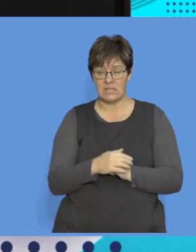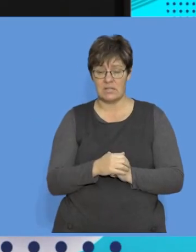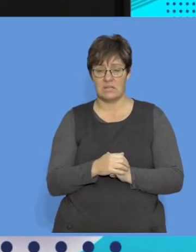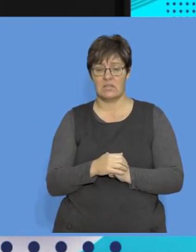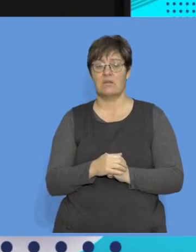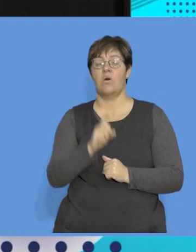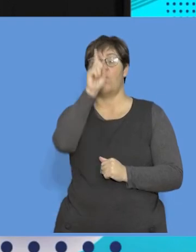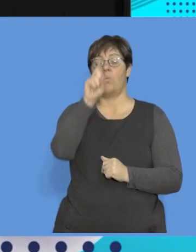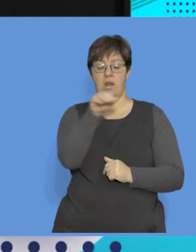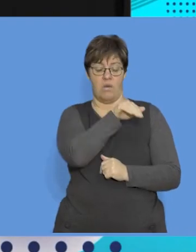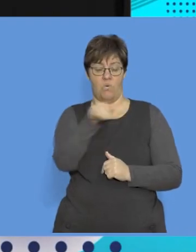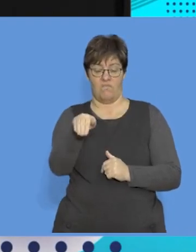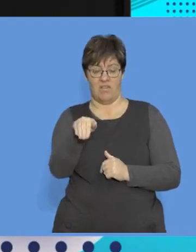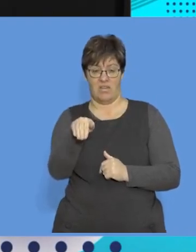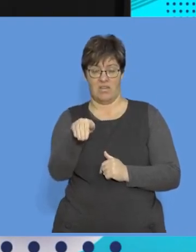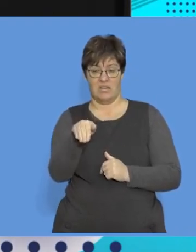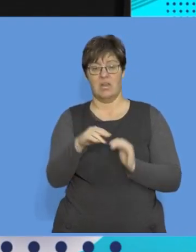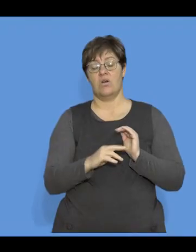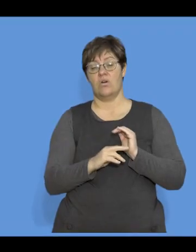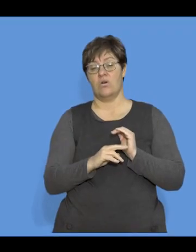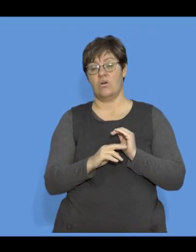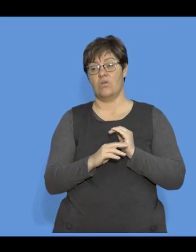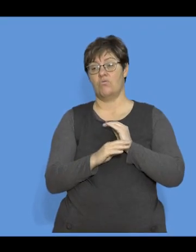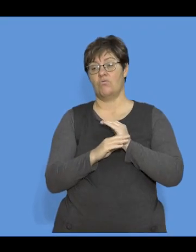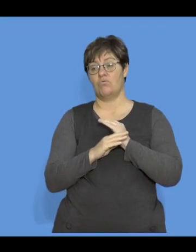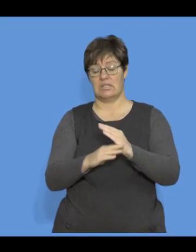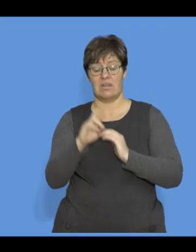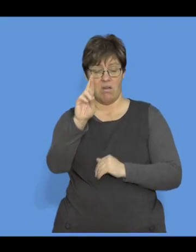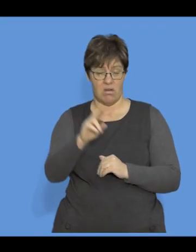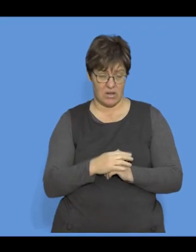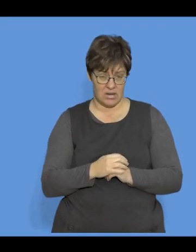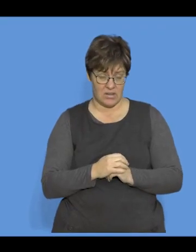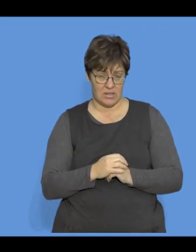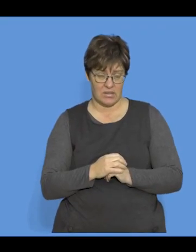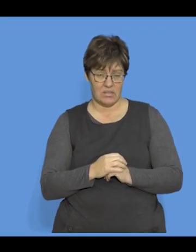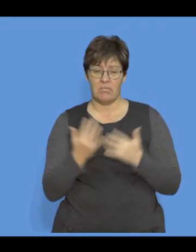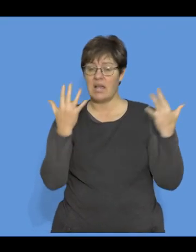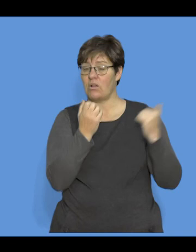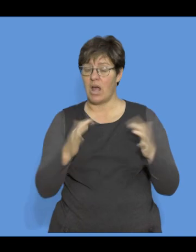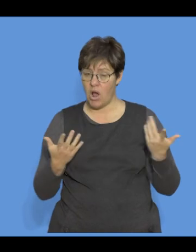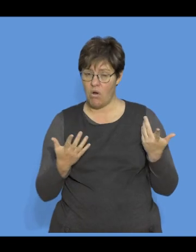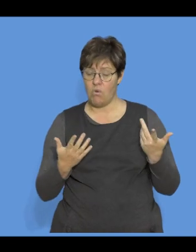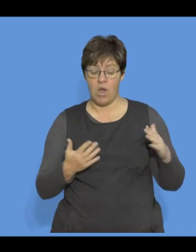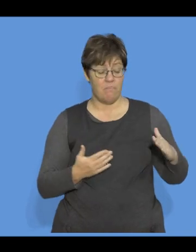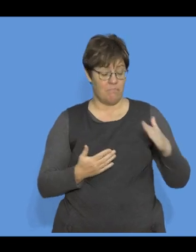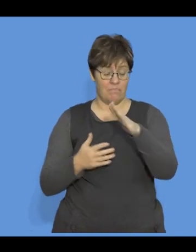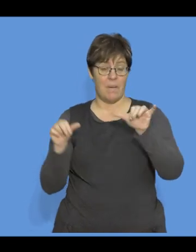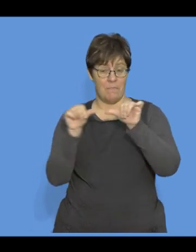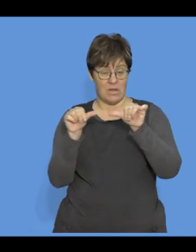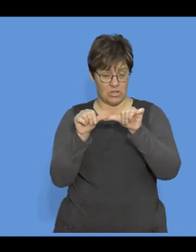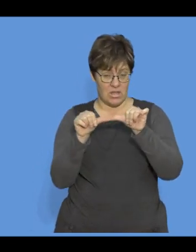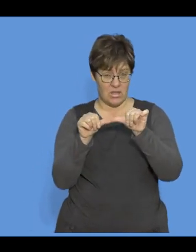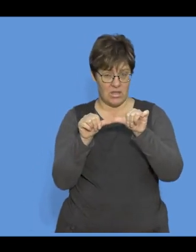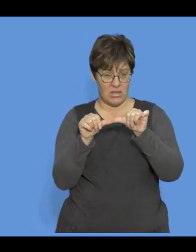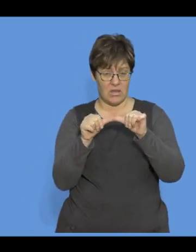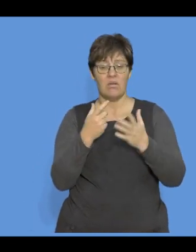1 over resistance. And then how are you going to calculate it? Well, you measure the gradient, and then you'll be able to do the